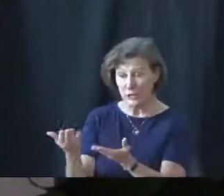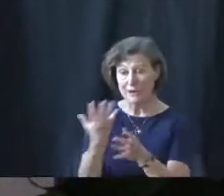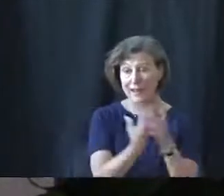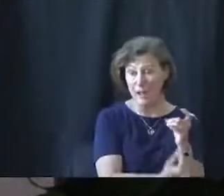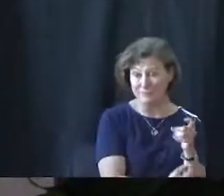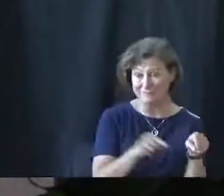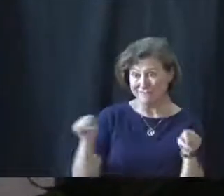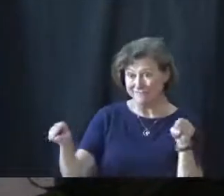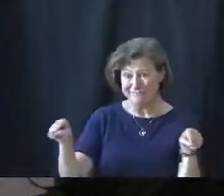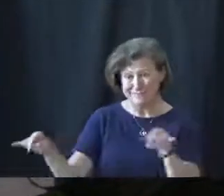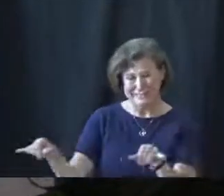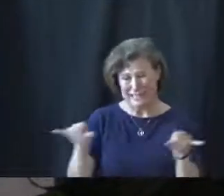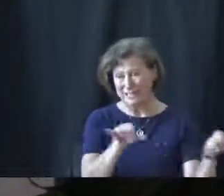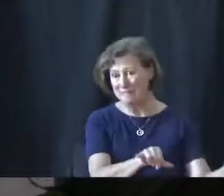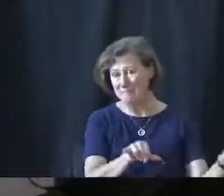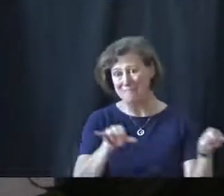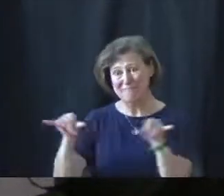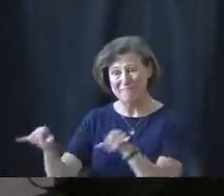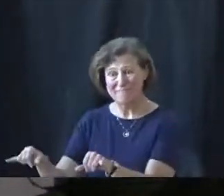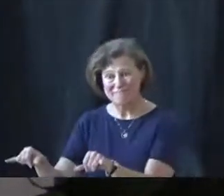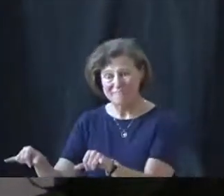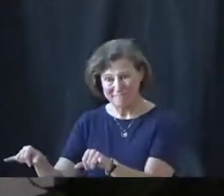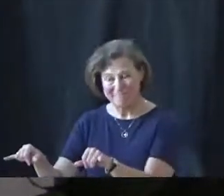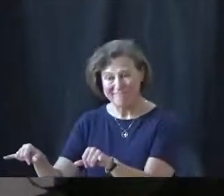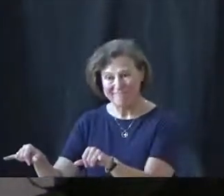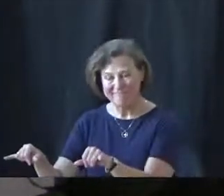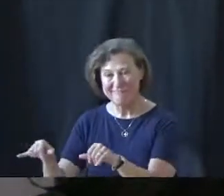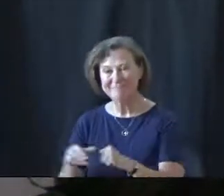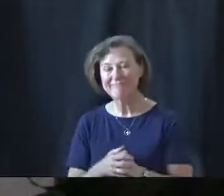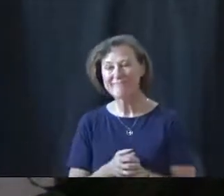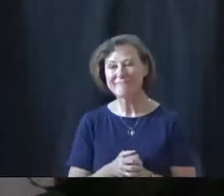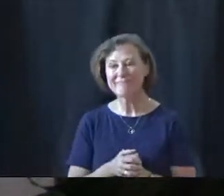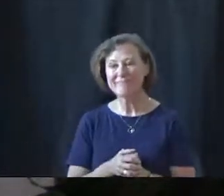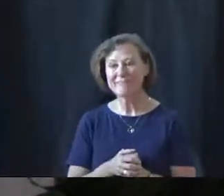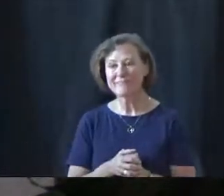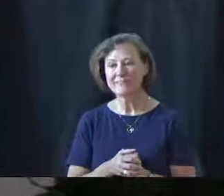is simultaneously an absence.